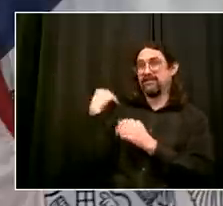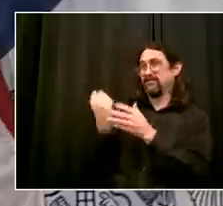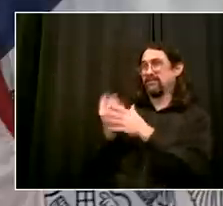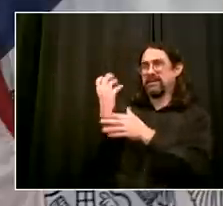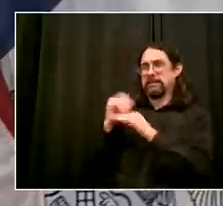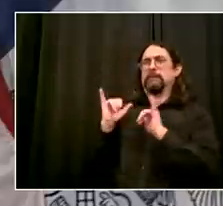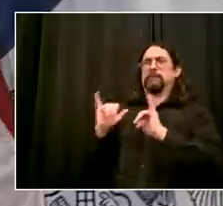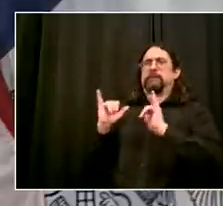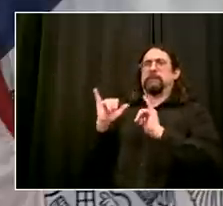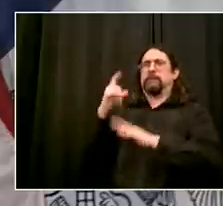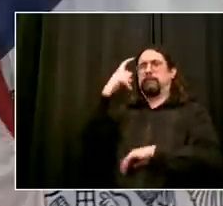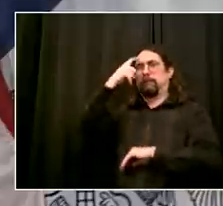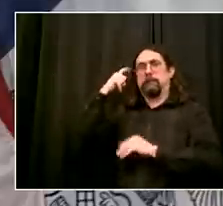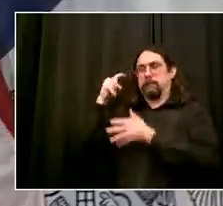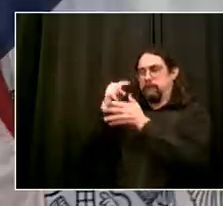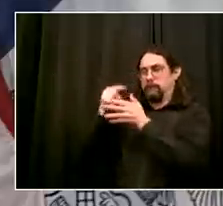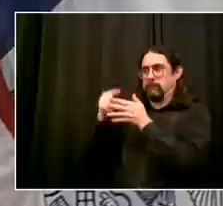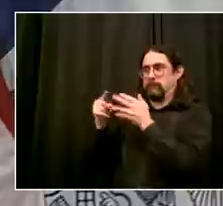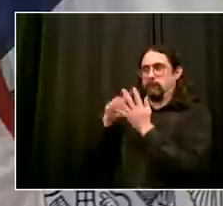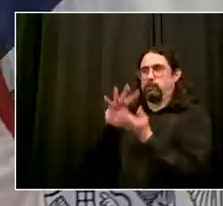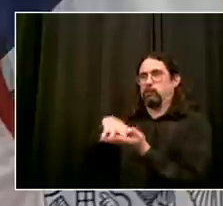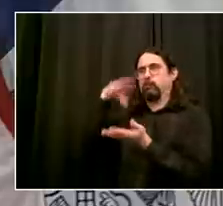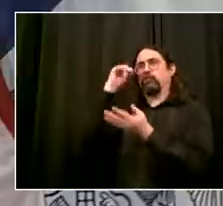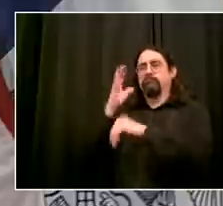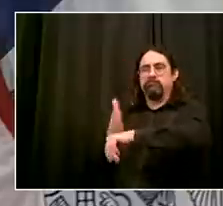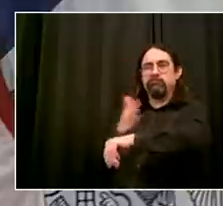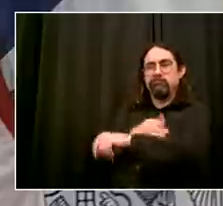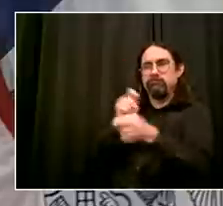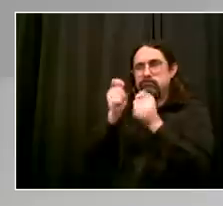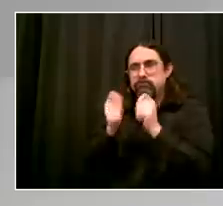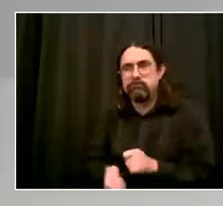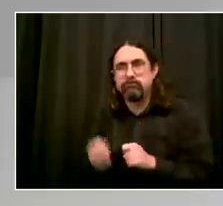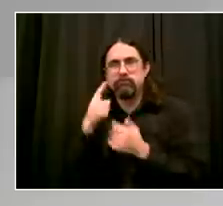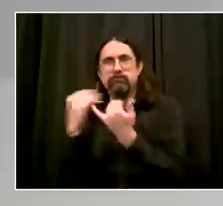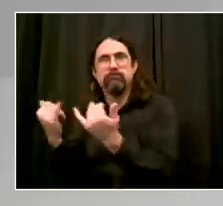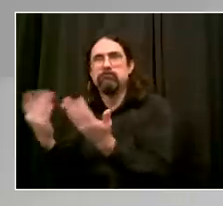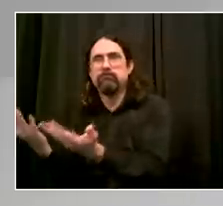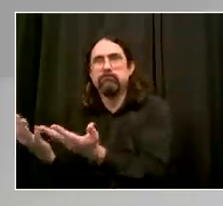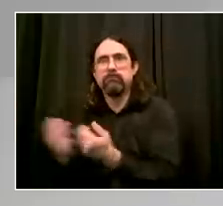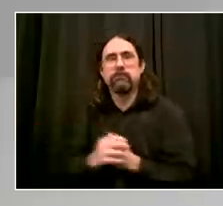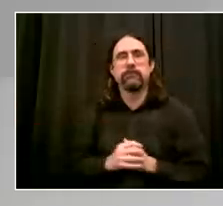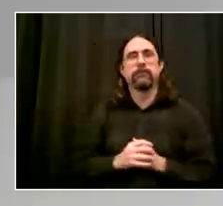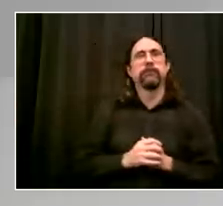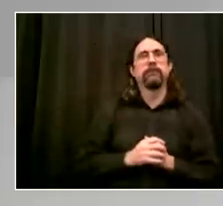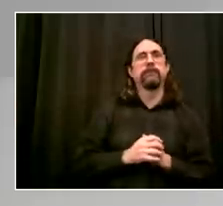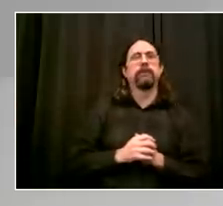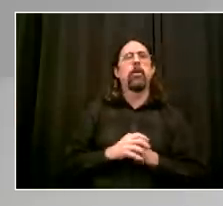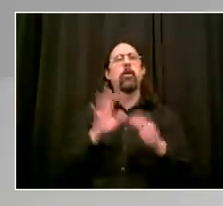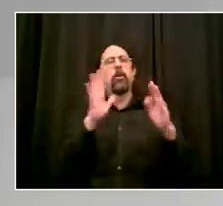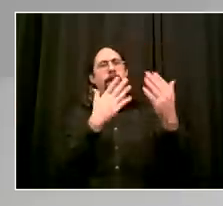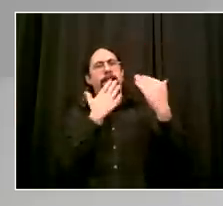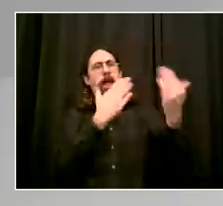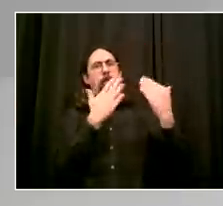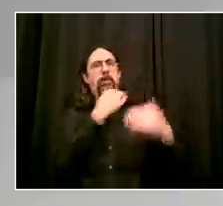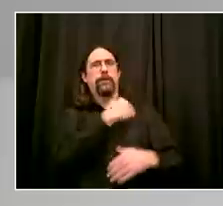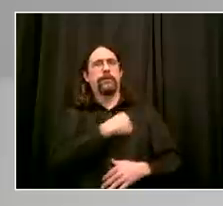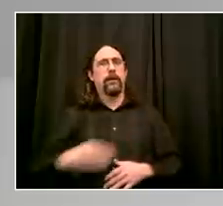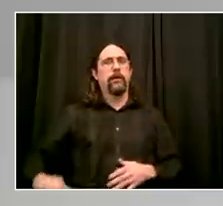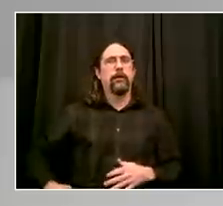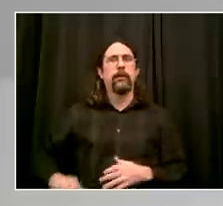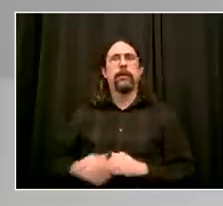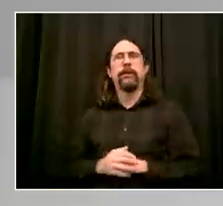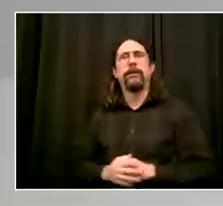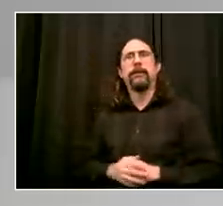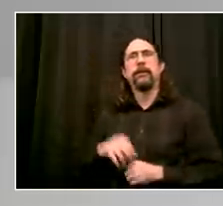So as you say, we've been working on this for the last several weeks so that if there is a major increase